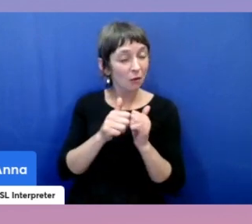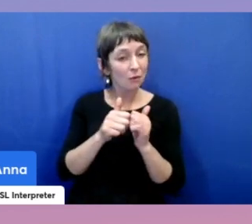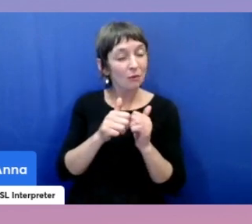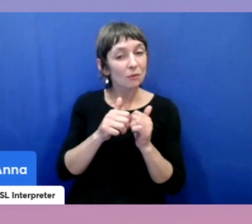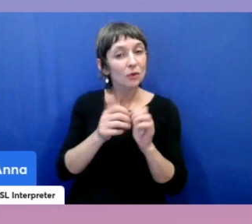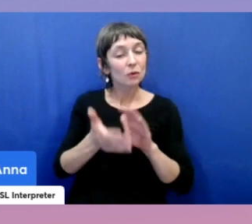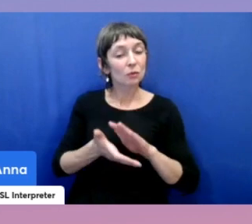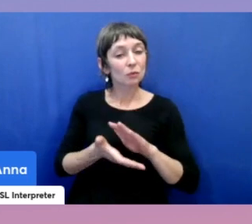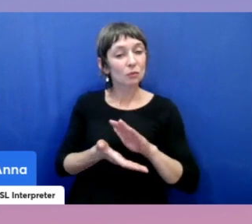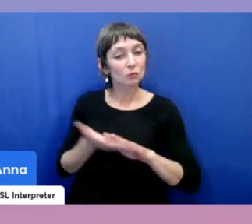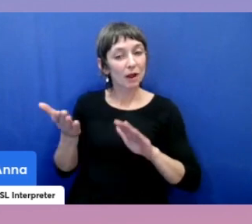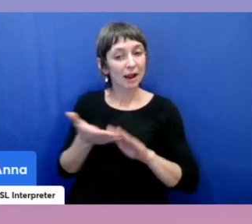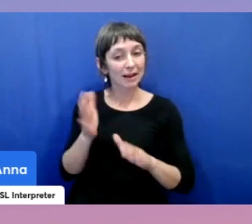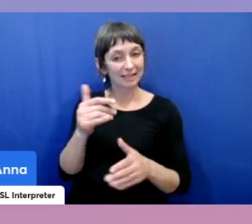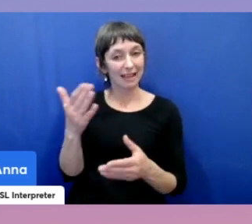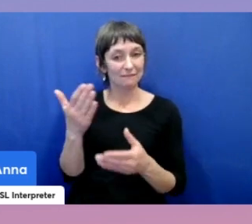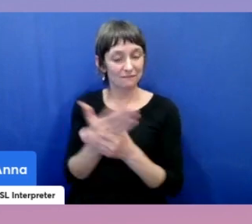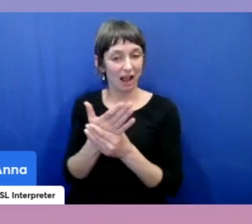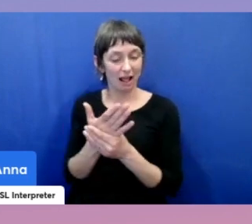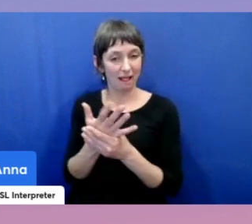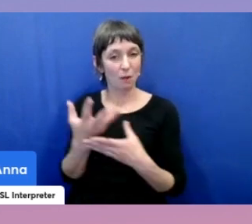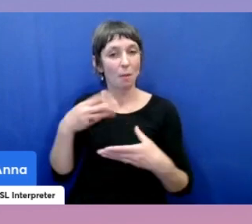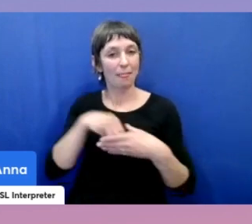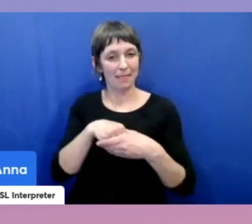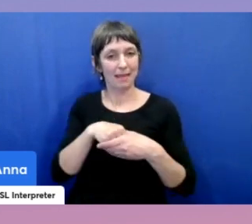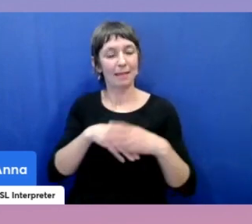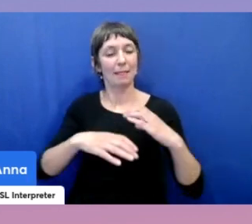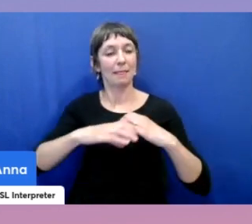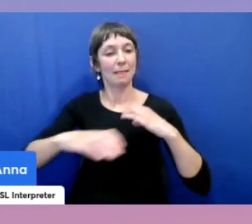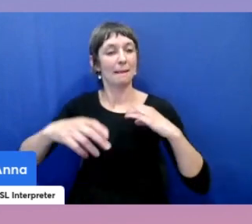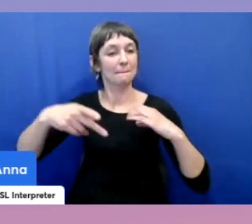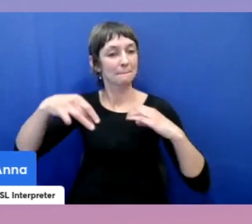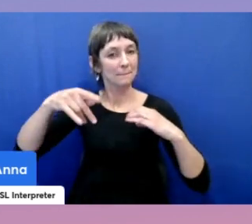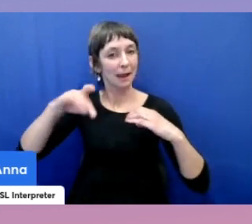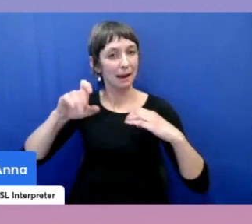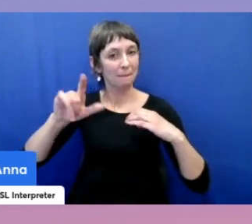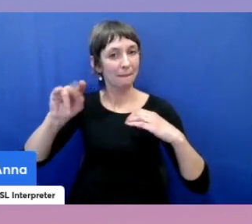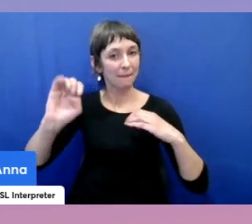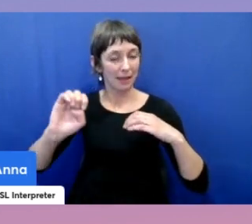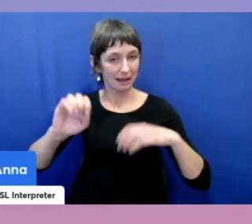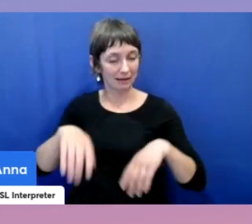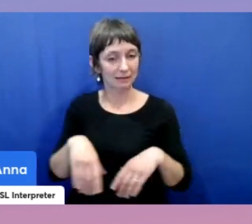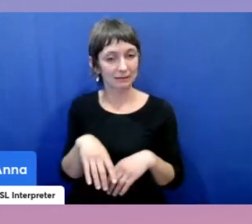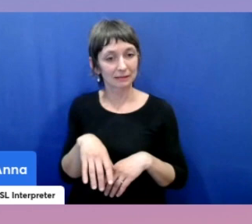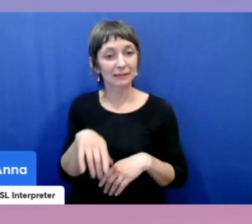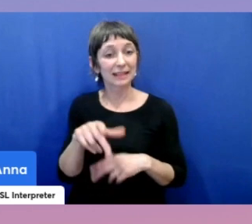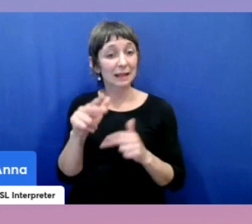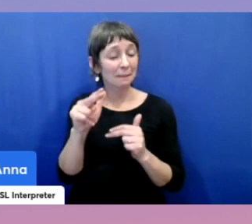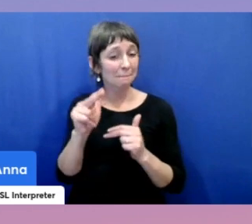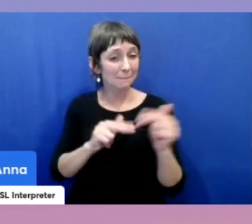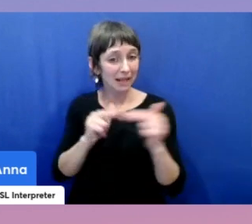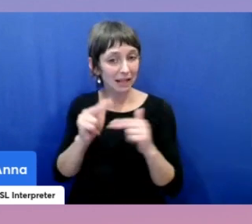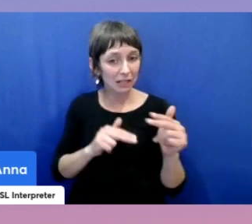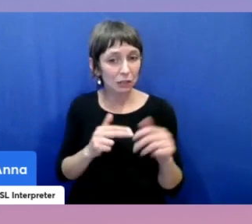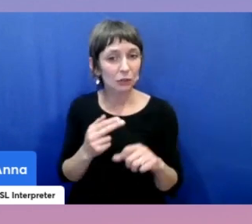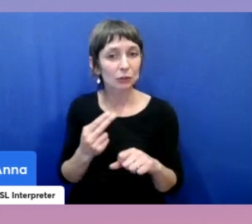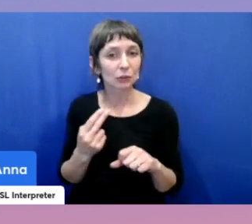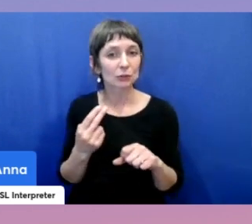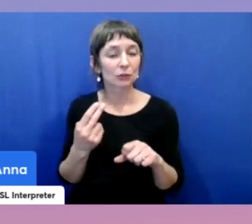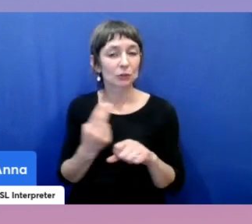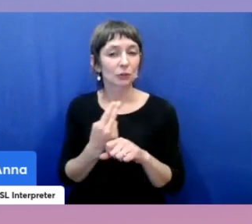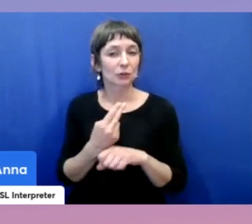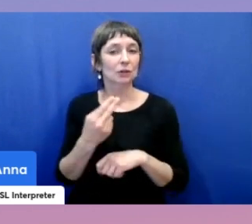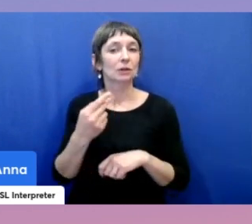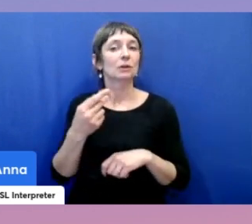this file within the pipeline. All right, GB is built using Golang. It's only single